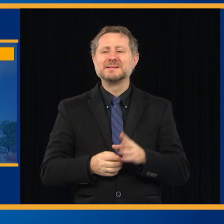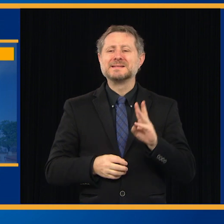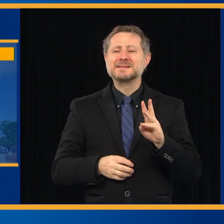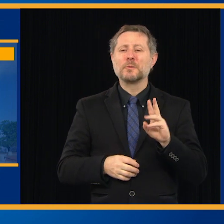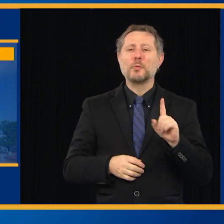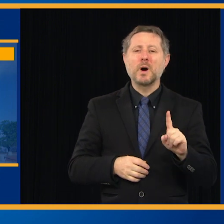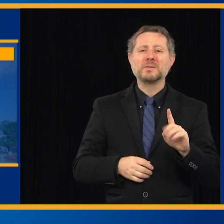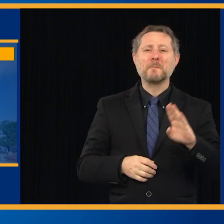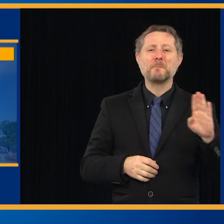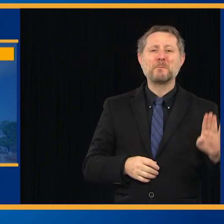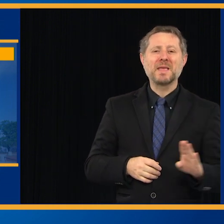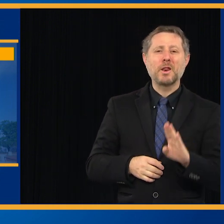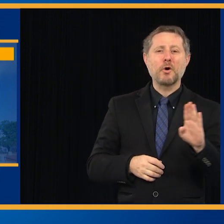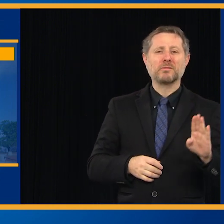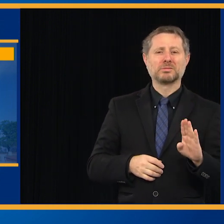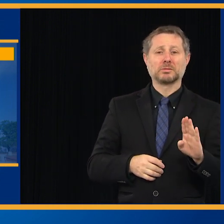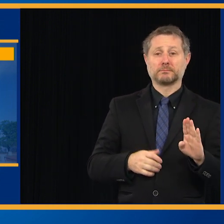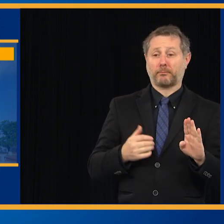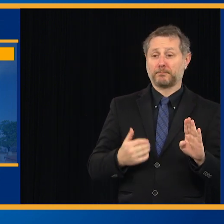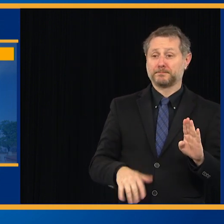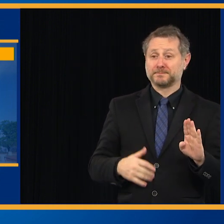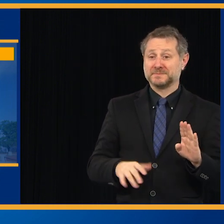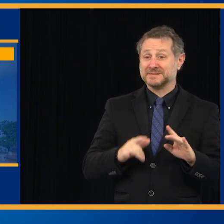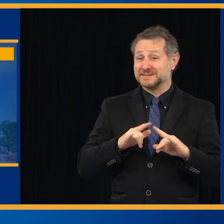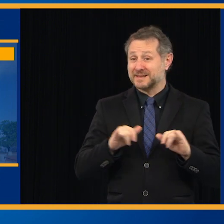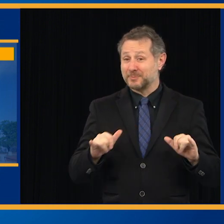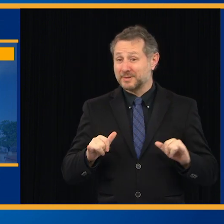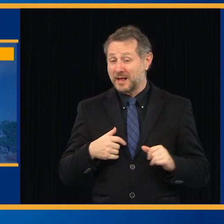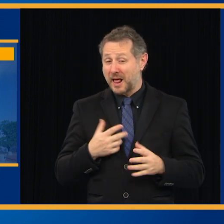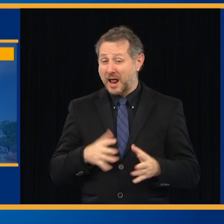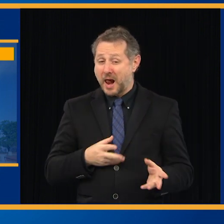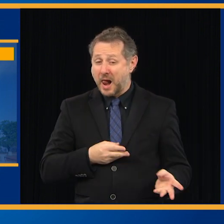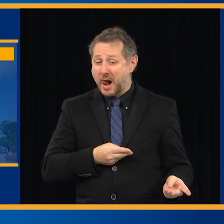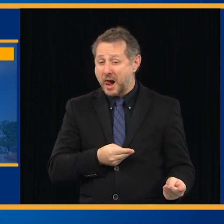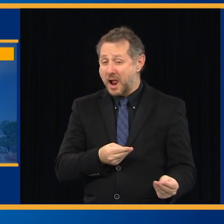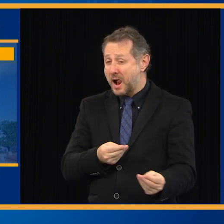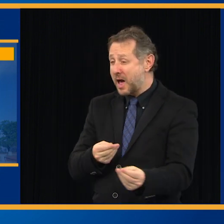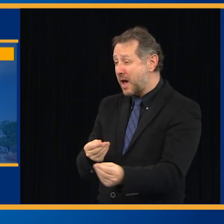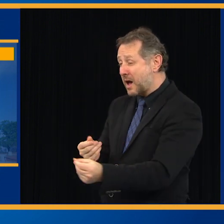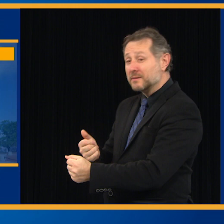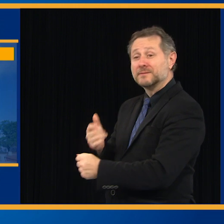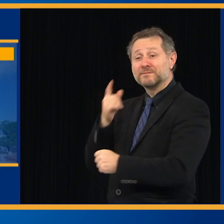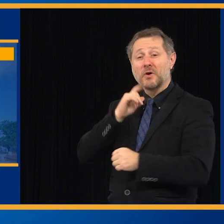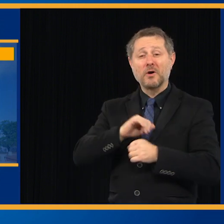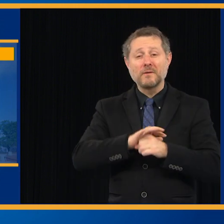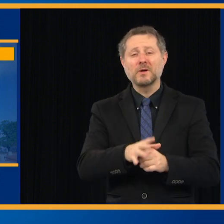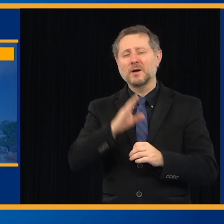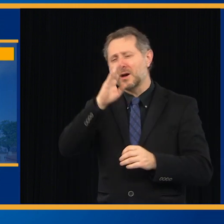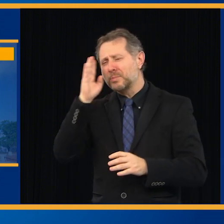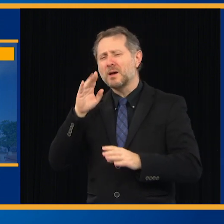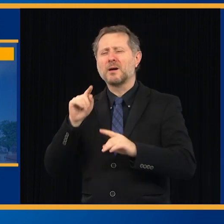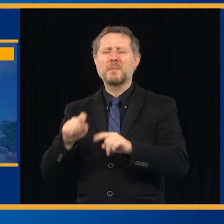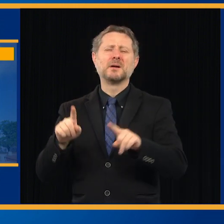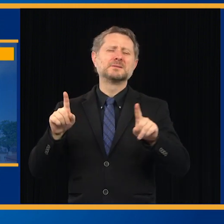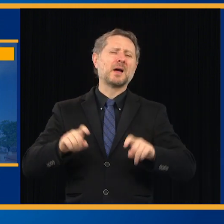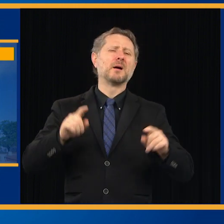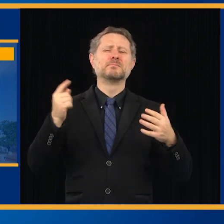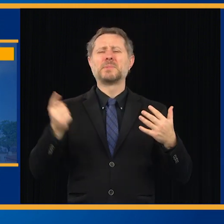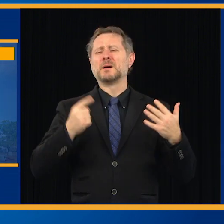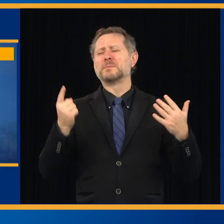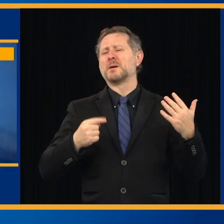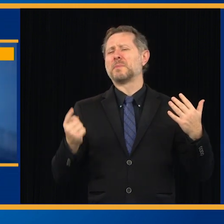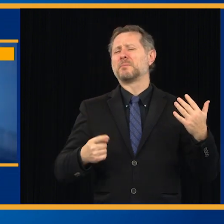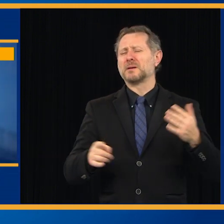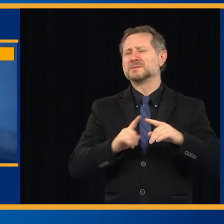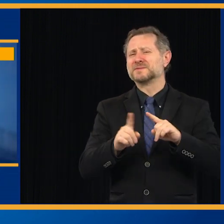for all of this COVID-related work, all this hospital work and testing and everything that's going on. That's